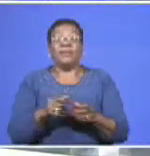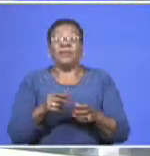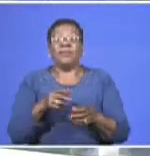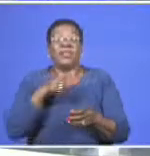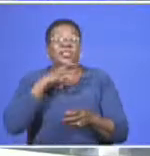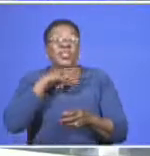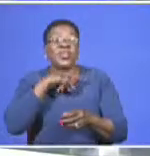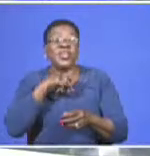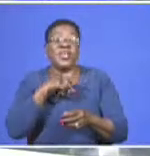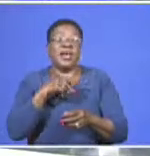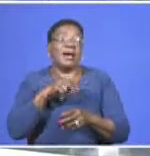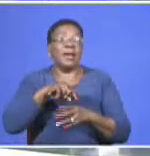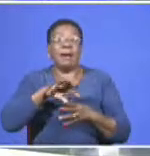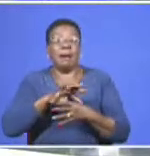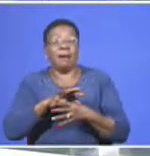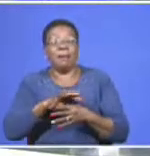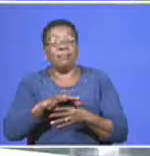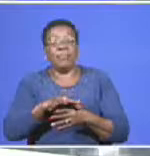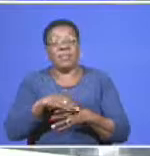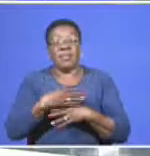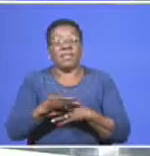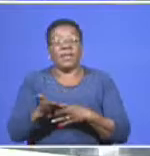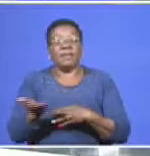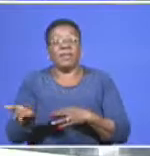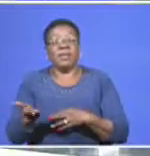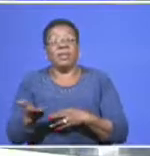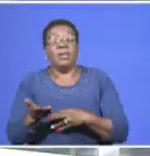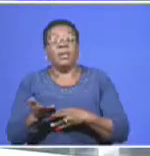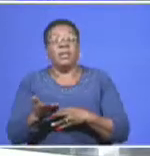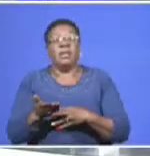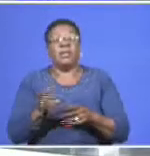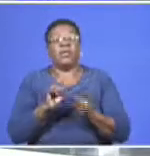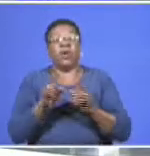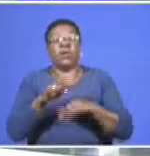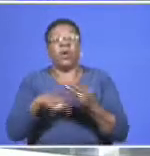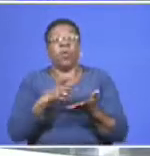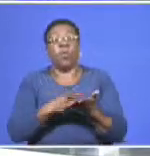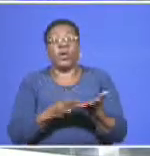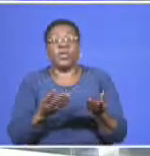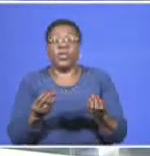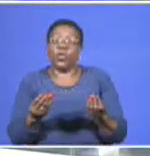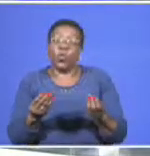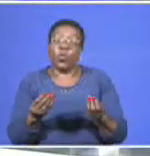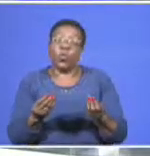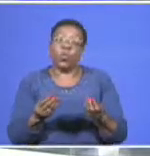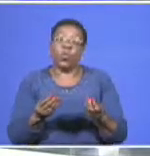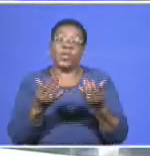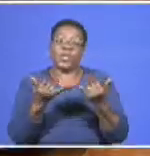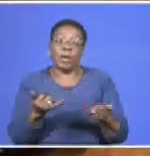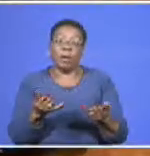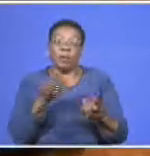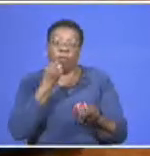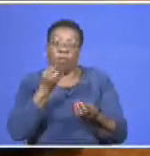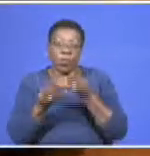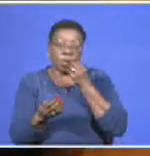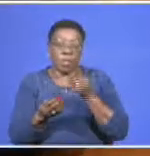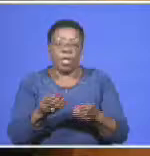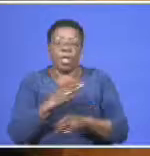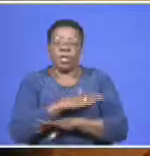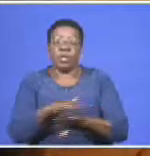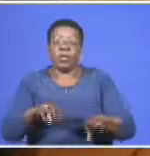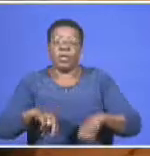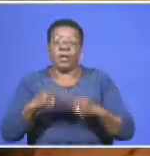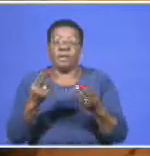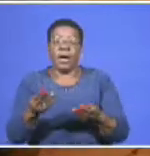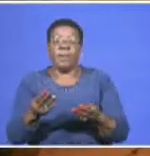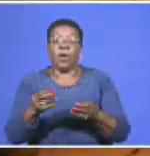carcass and other leftovers. Our Crystal Darling tells us tonight what to do with those leftovers. Don't give up